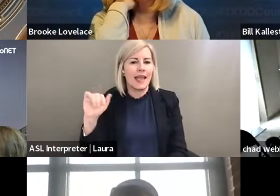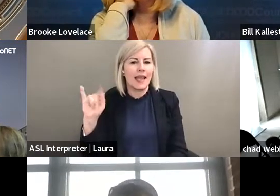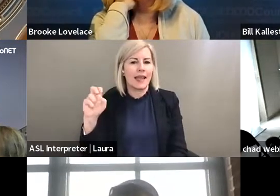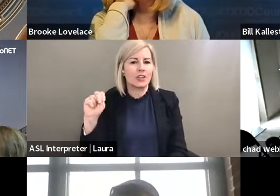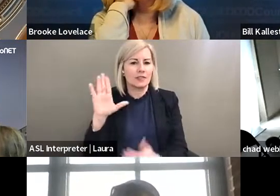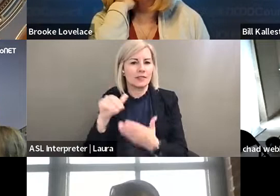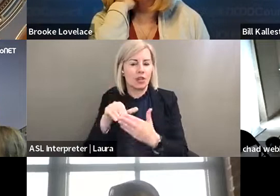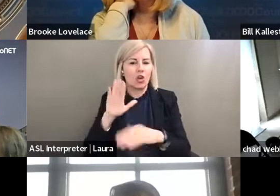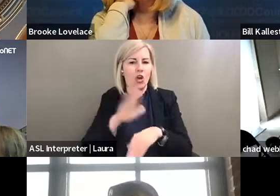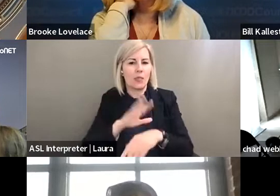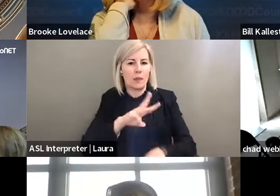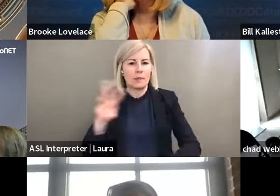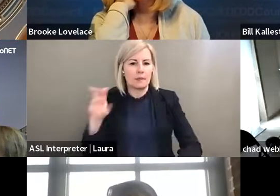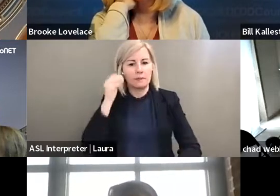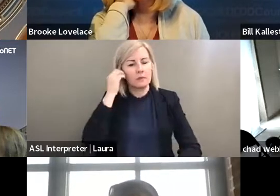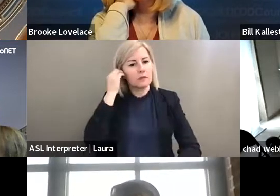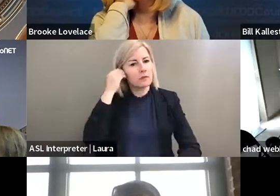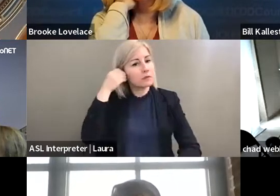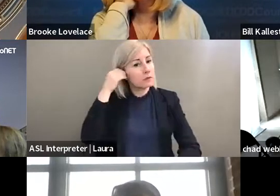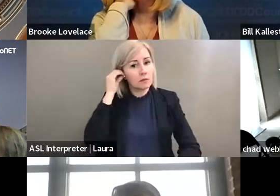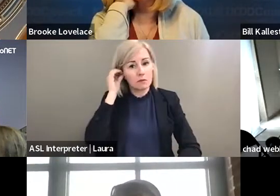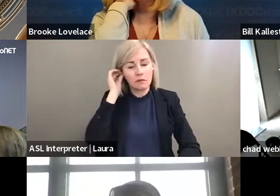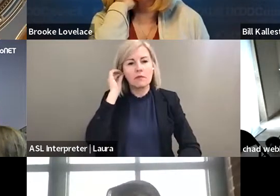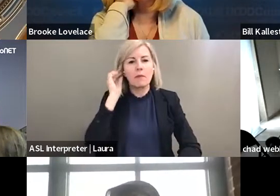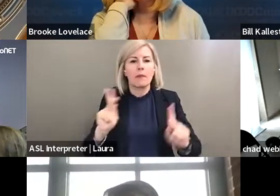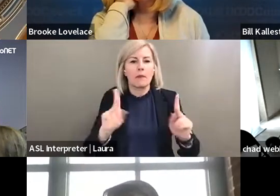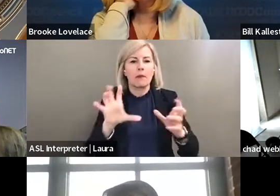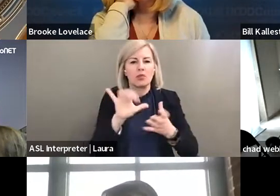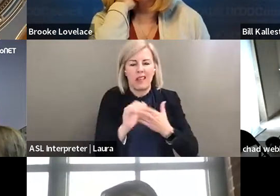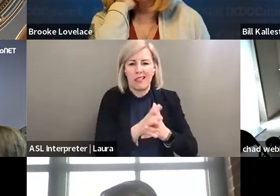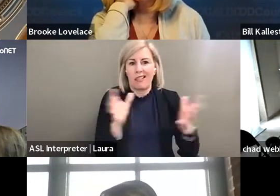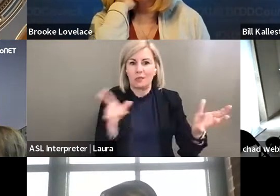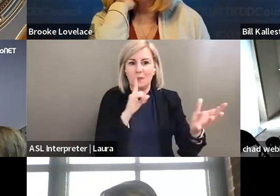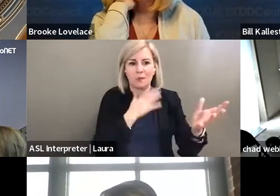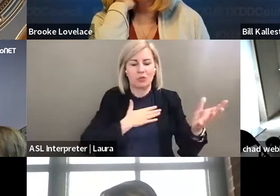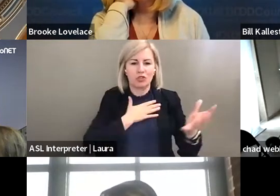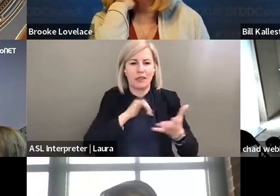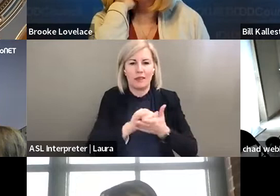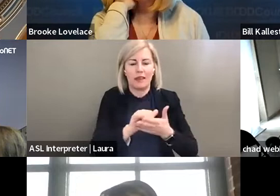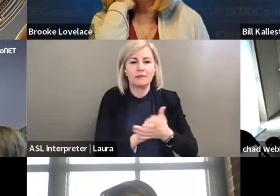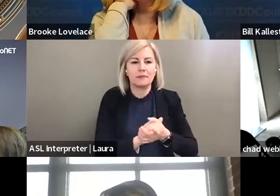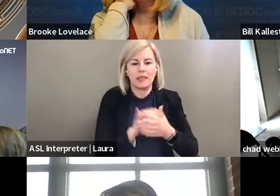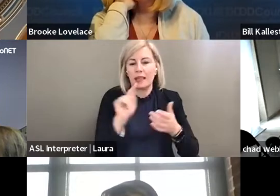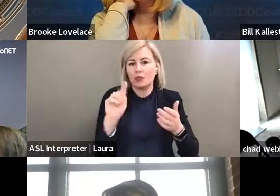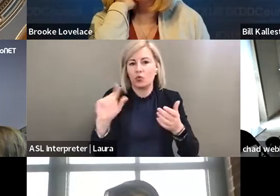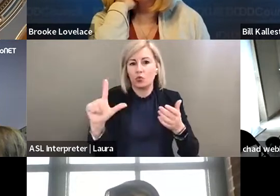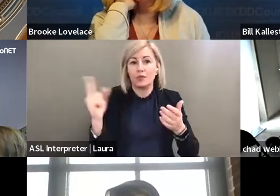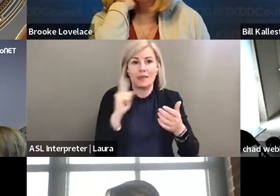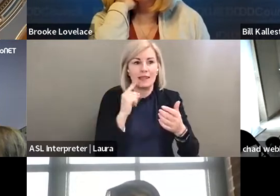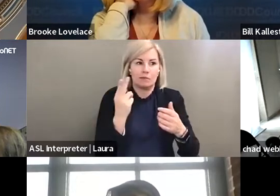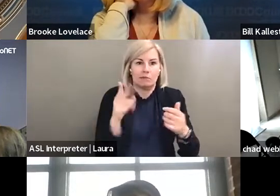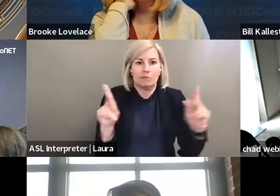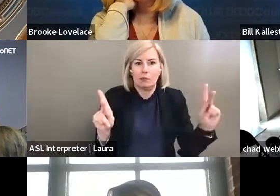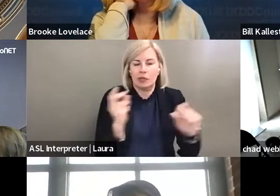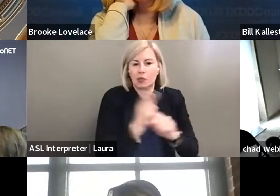legislator. So, and people have been doing that a lot this year. So we really appreciate that. that tool is something that's useful for people.